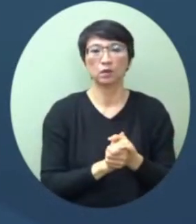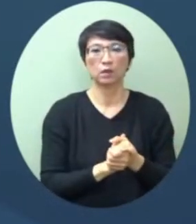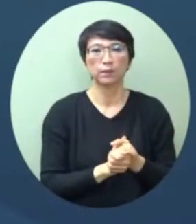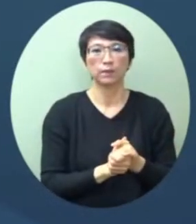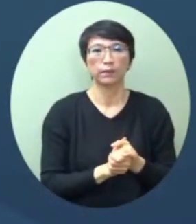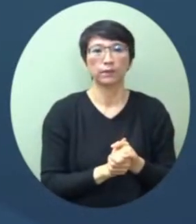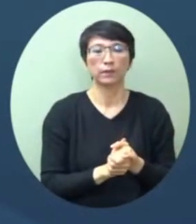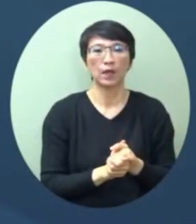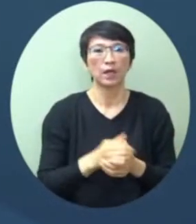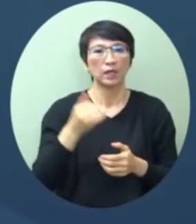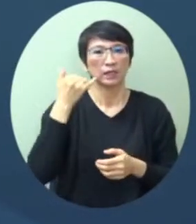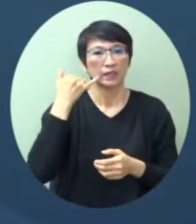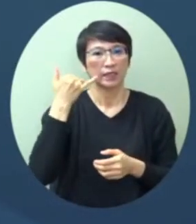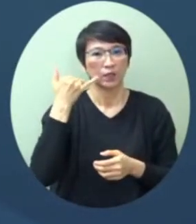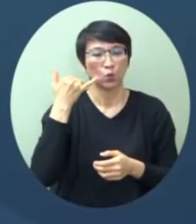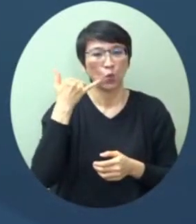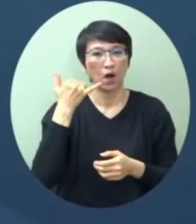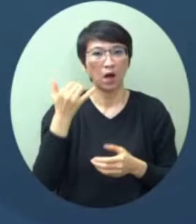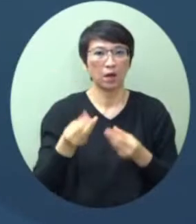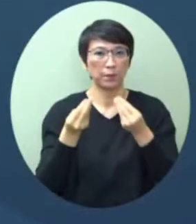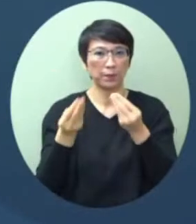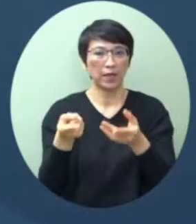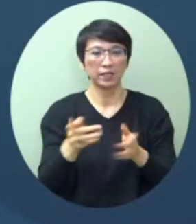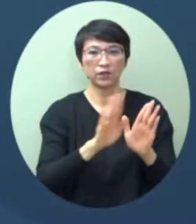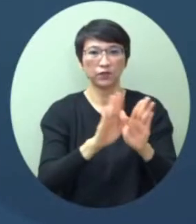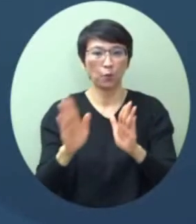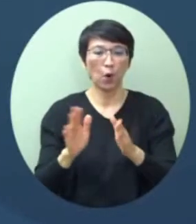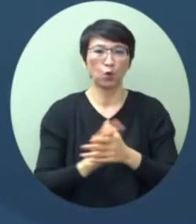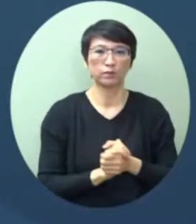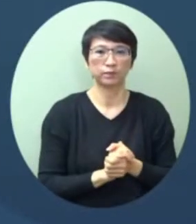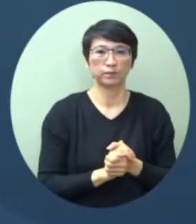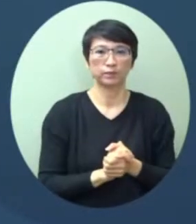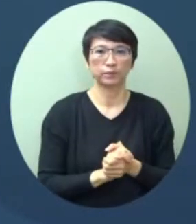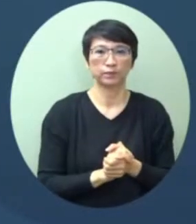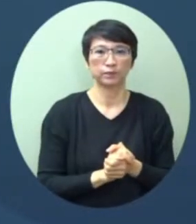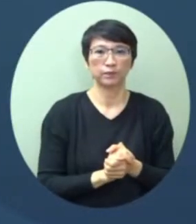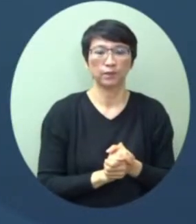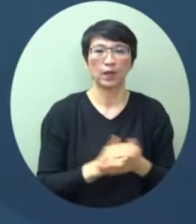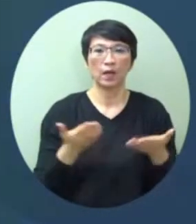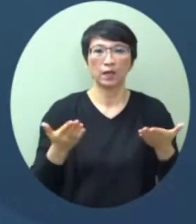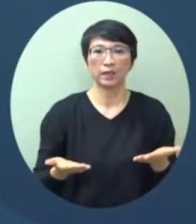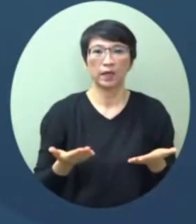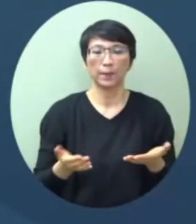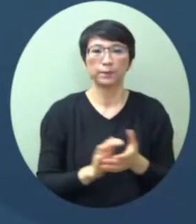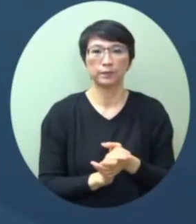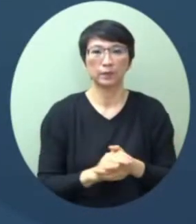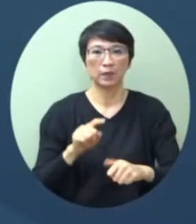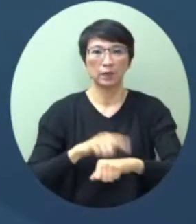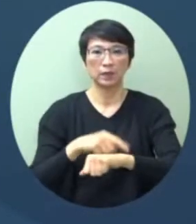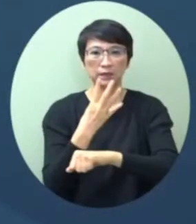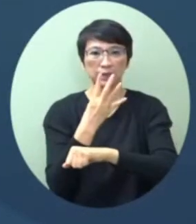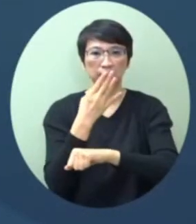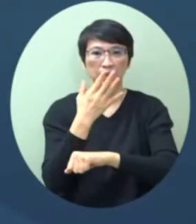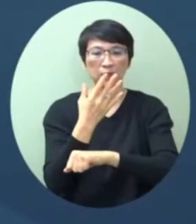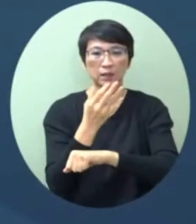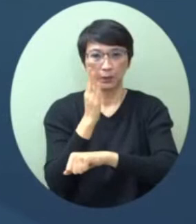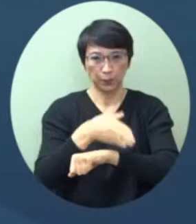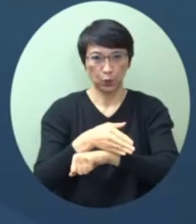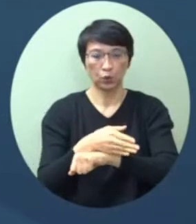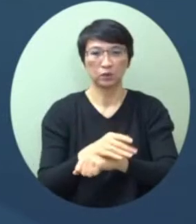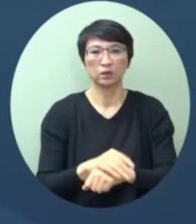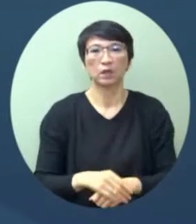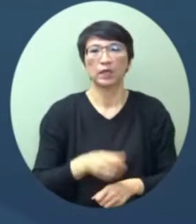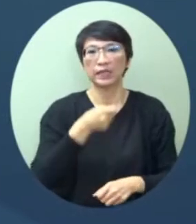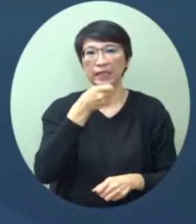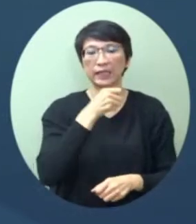medical care for those who are waiting at home. Now,